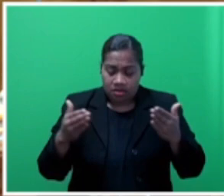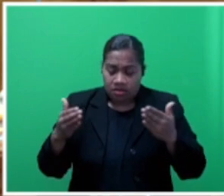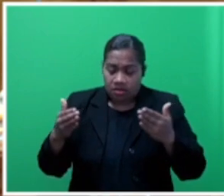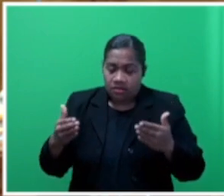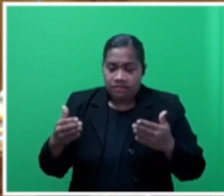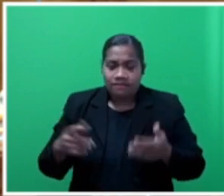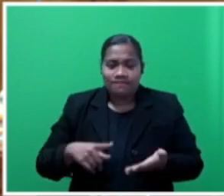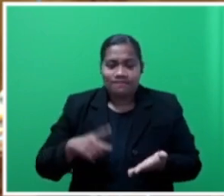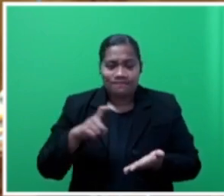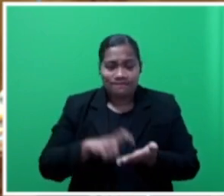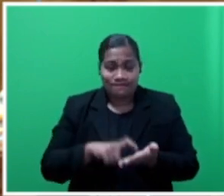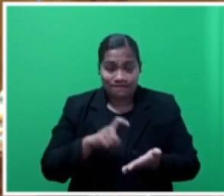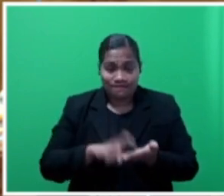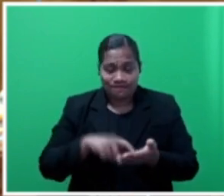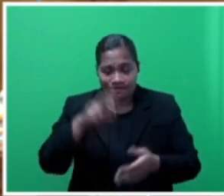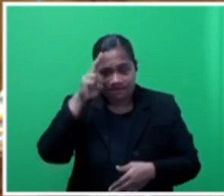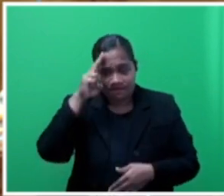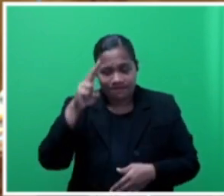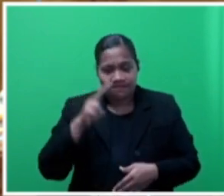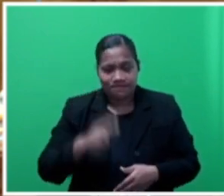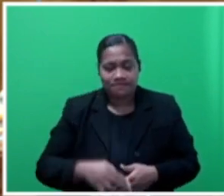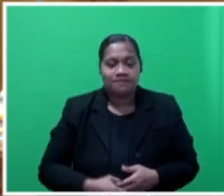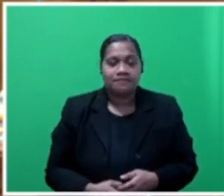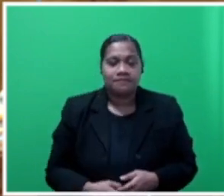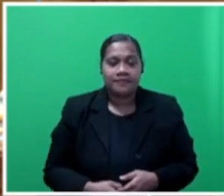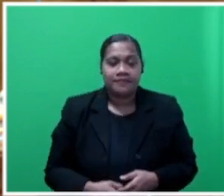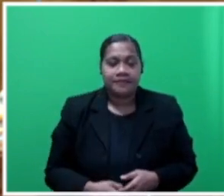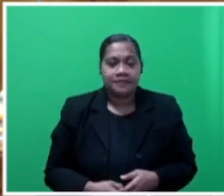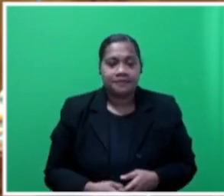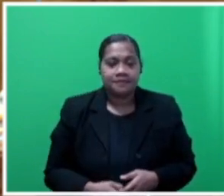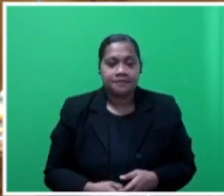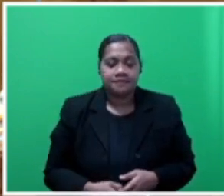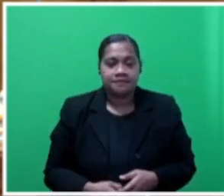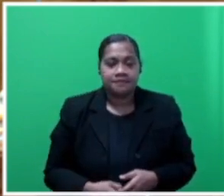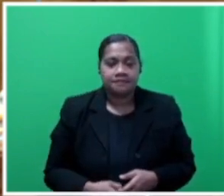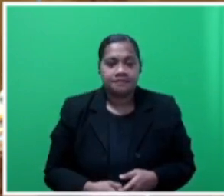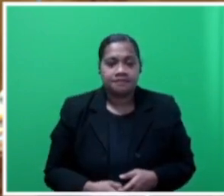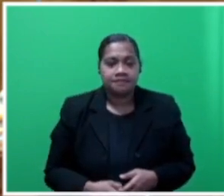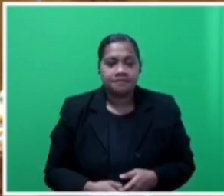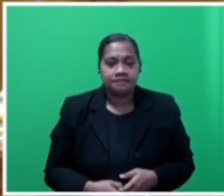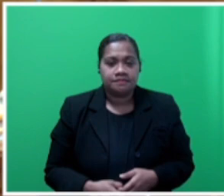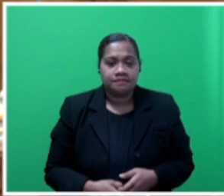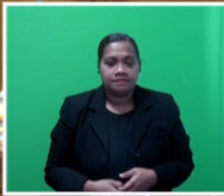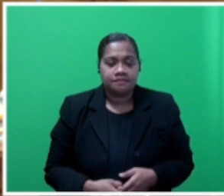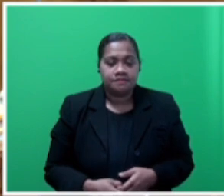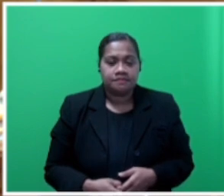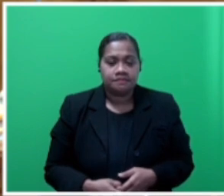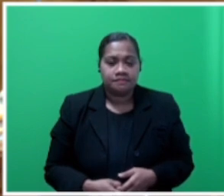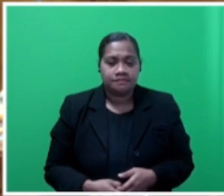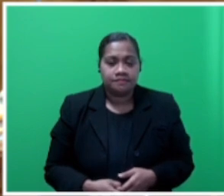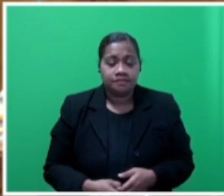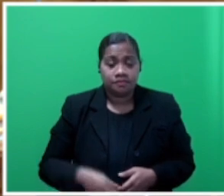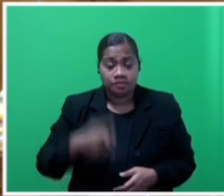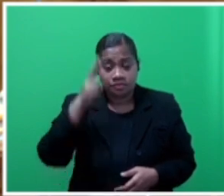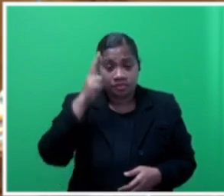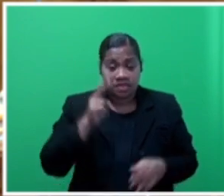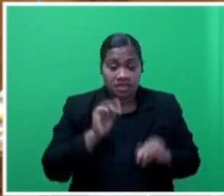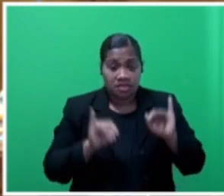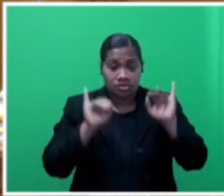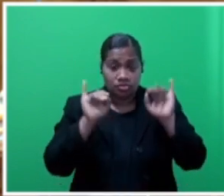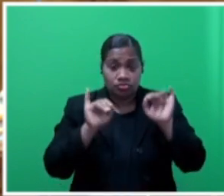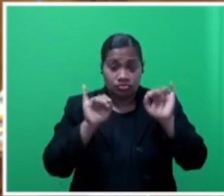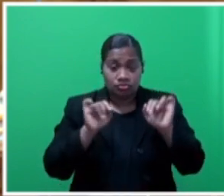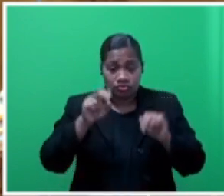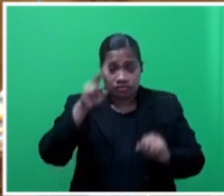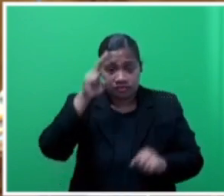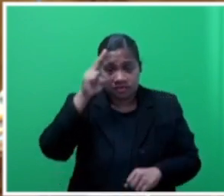nation's debt source. Sir, The issue regarding our national debt has been